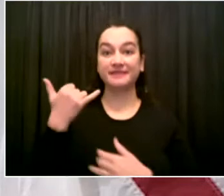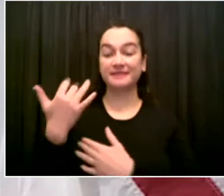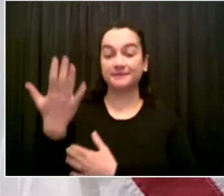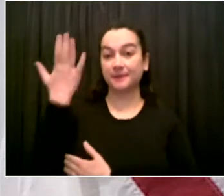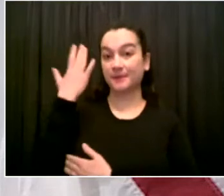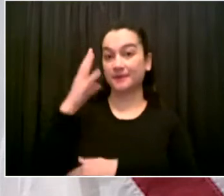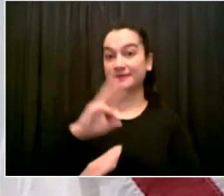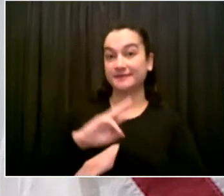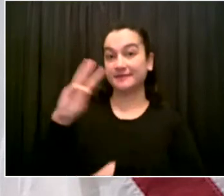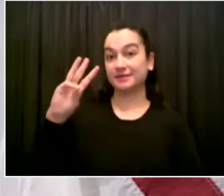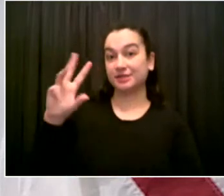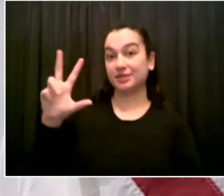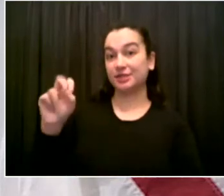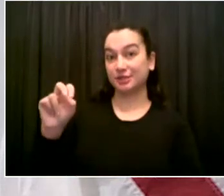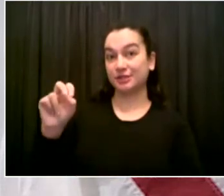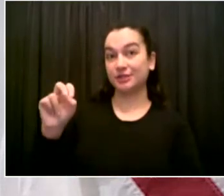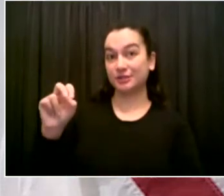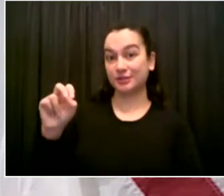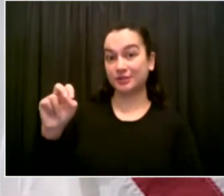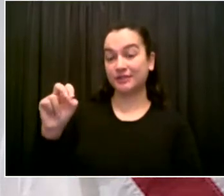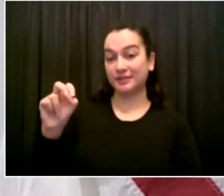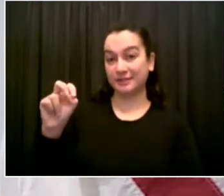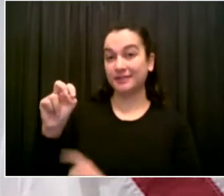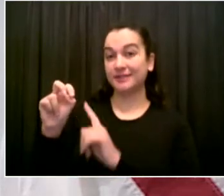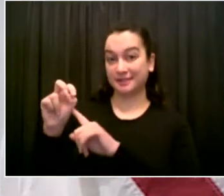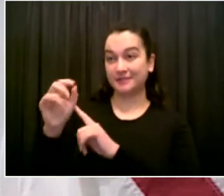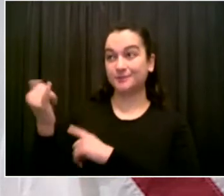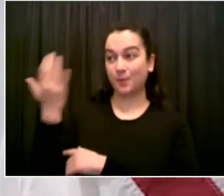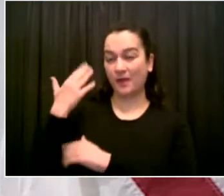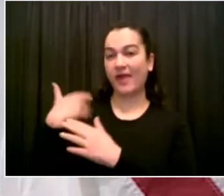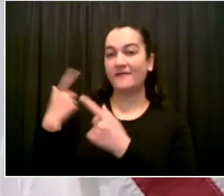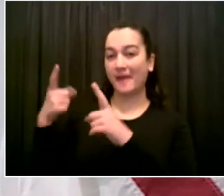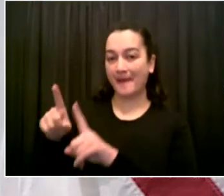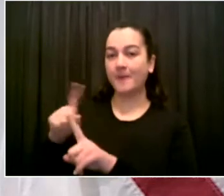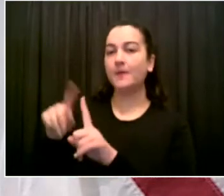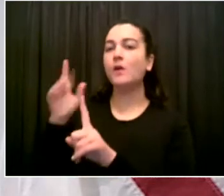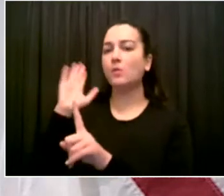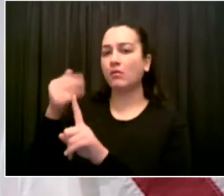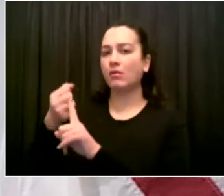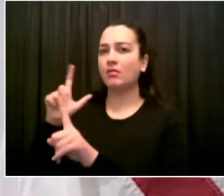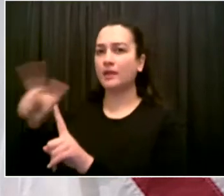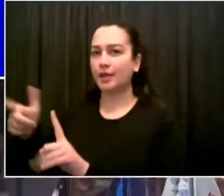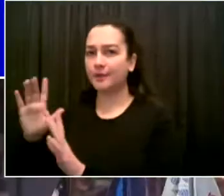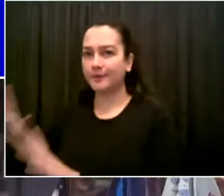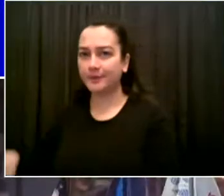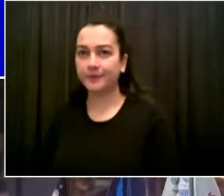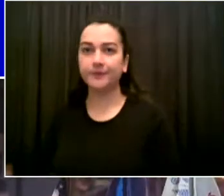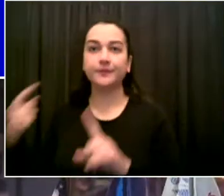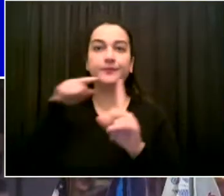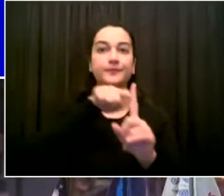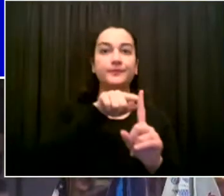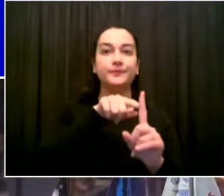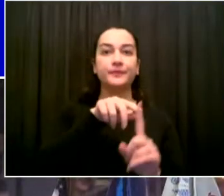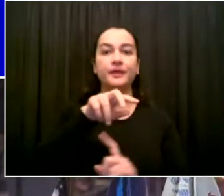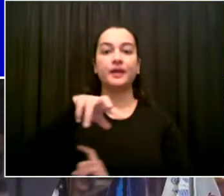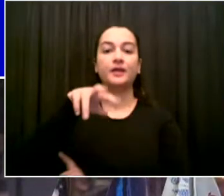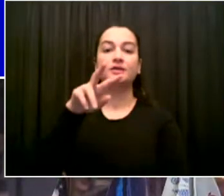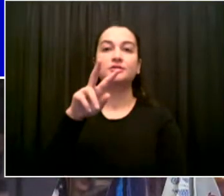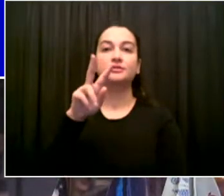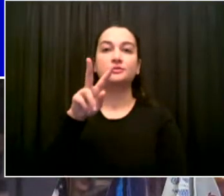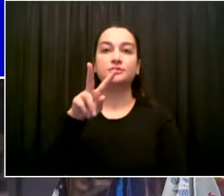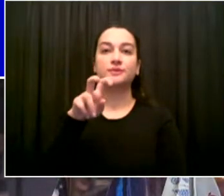over 260 years. The St. Patrick's Day Parade goes back before the founding of the